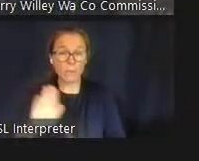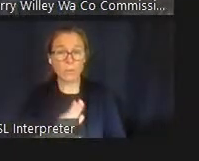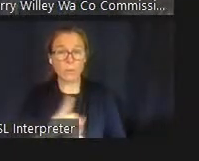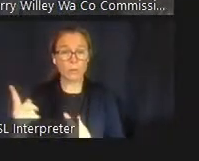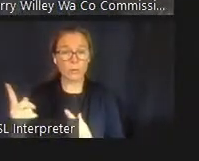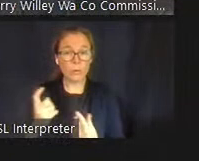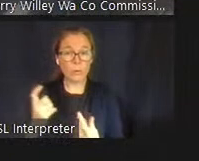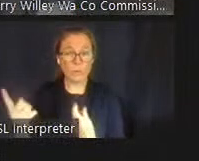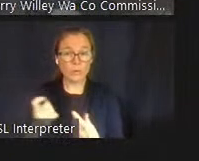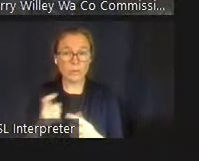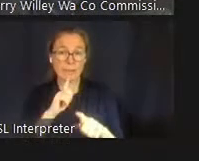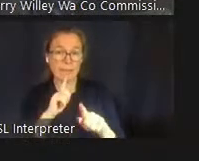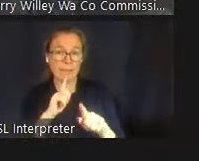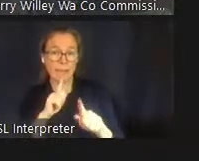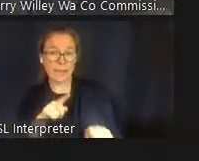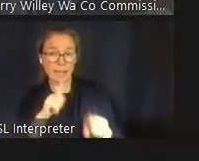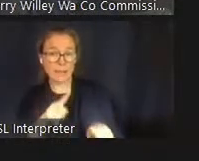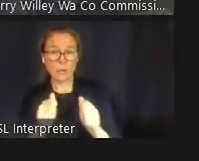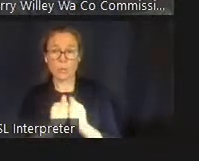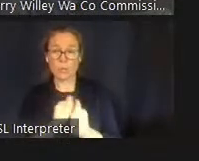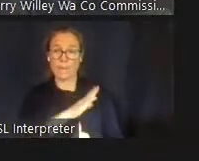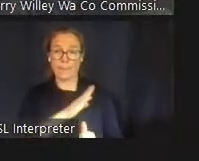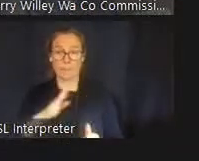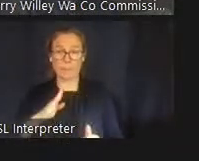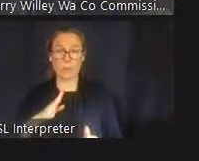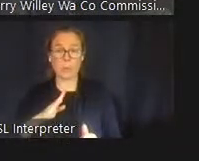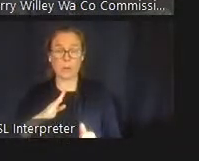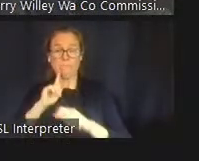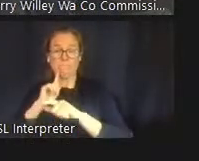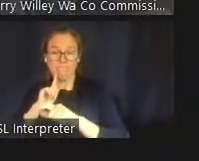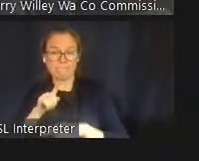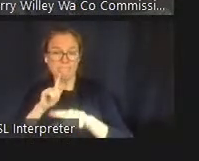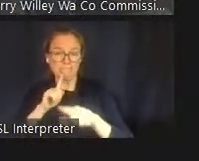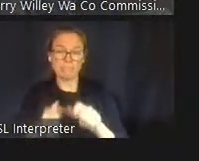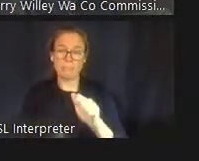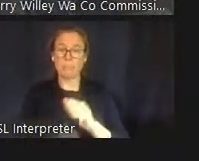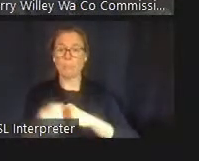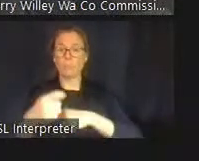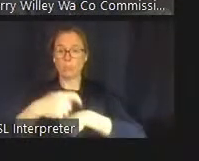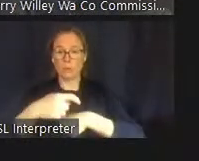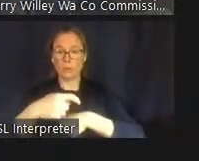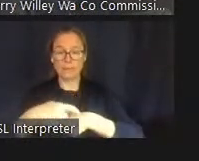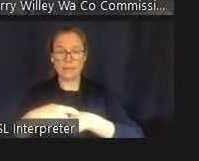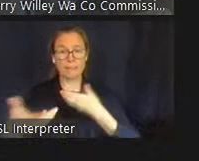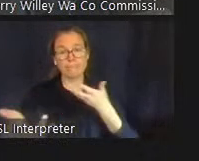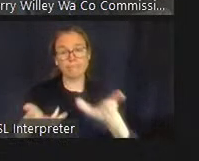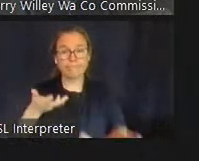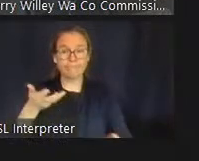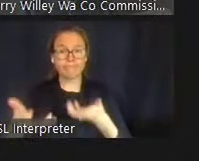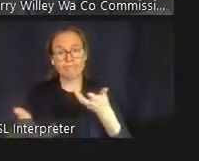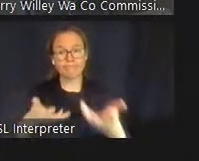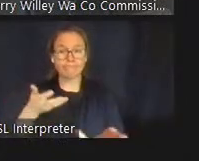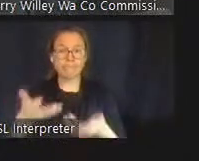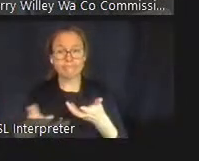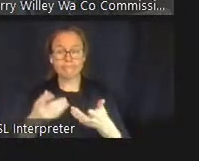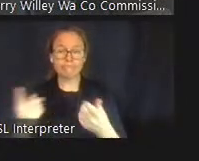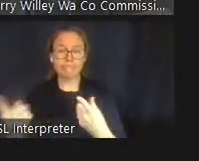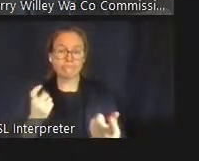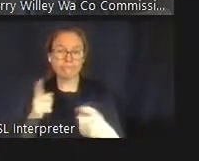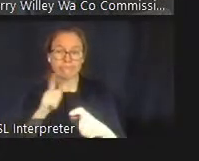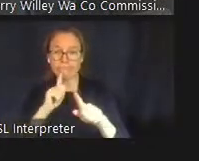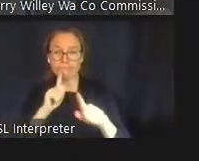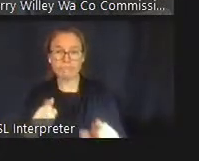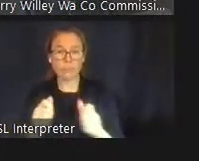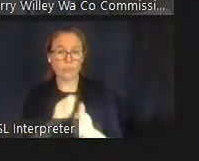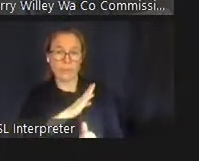So we want to reserve most of the time today for that interaction with our board members.